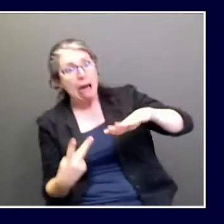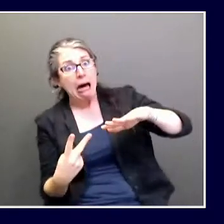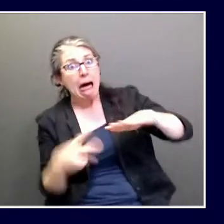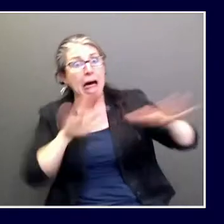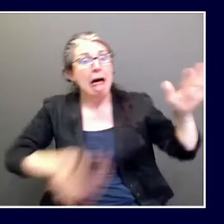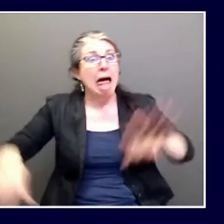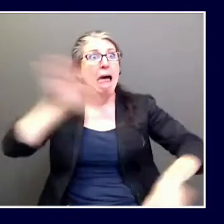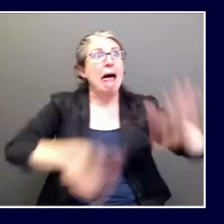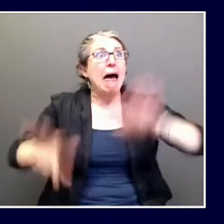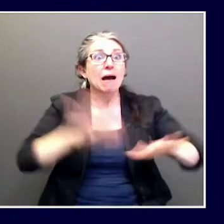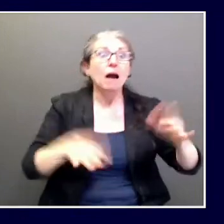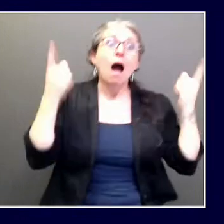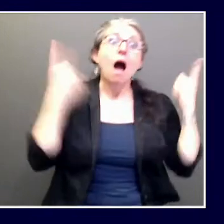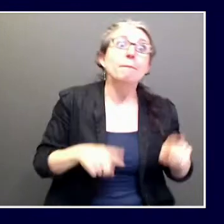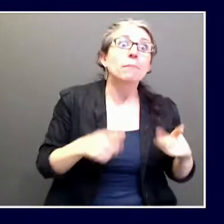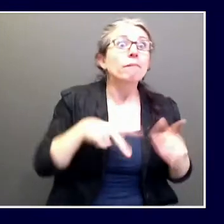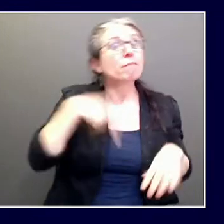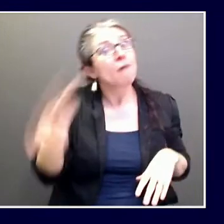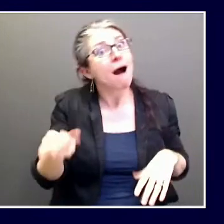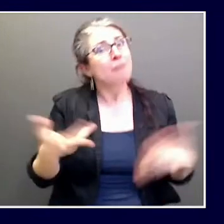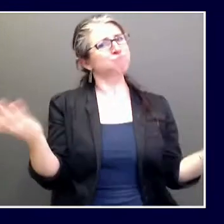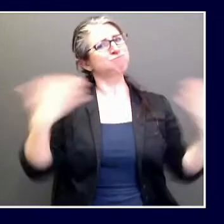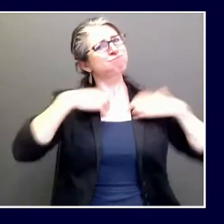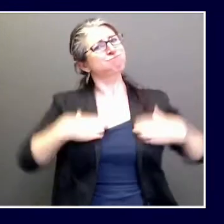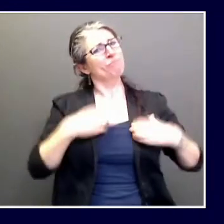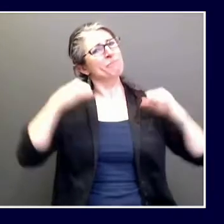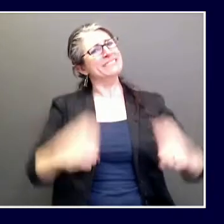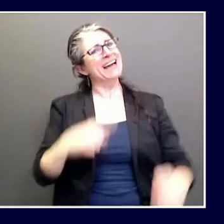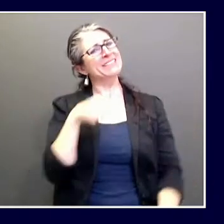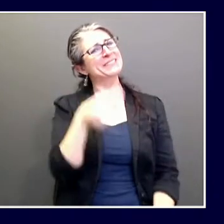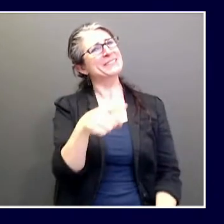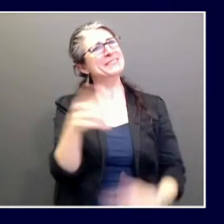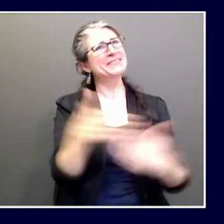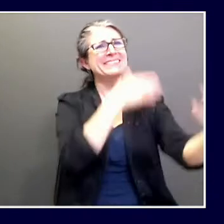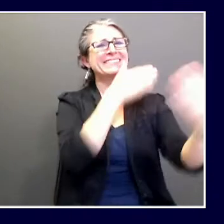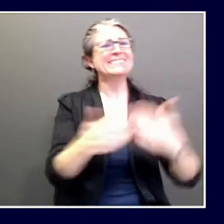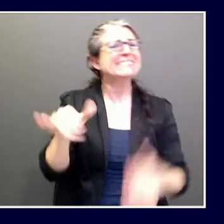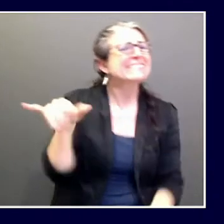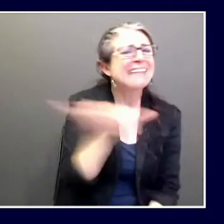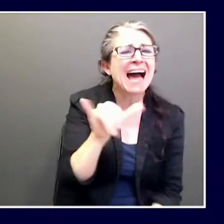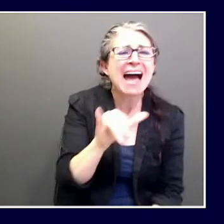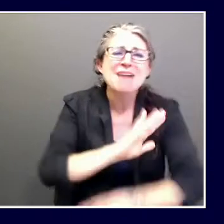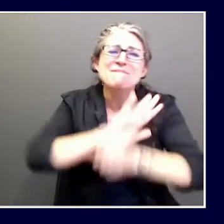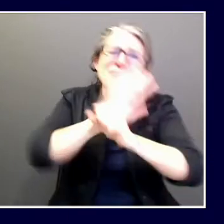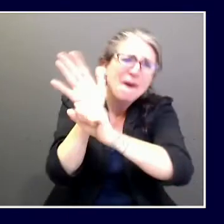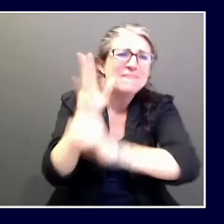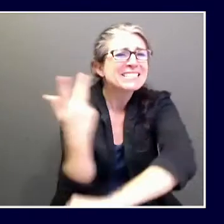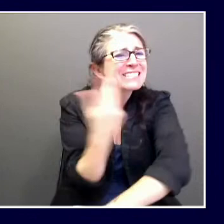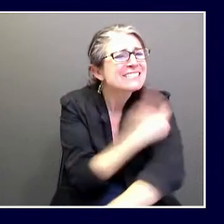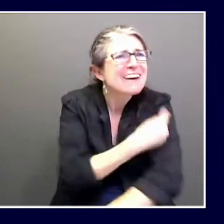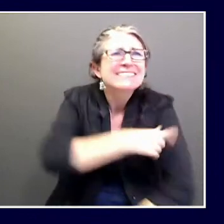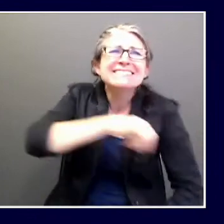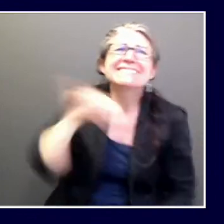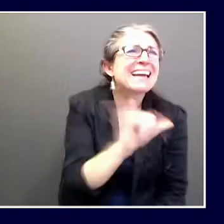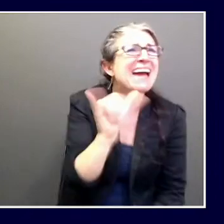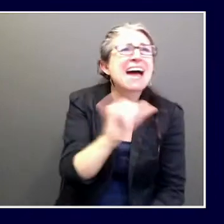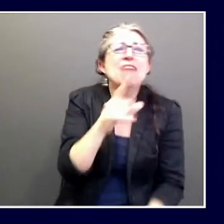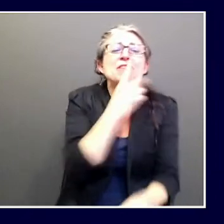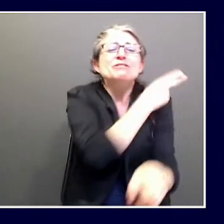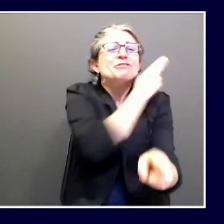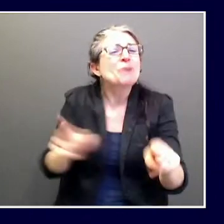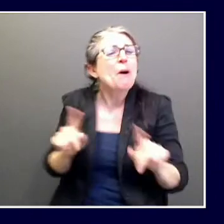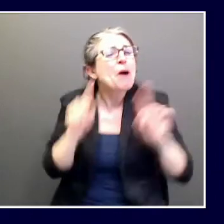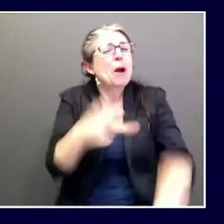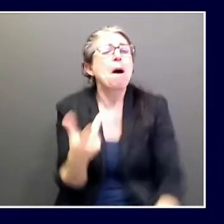You know, in case you fall in. Same with the COVID-19 vaccine. It's just a quick shot, and it'll protect you and your friends